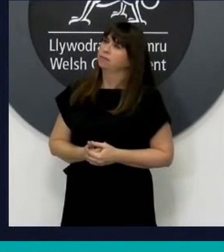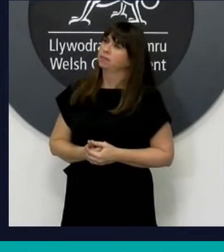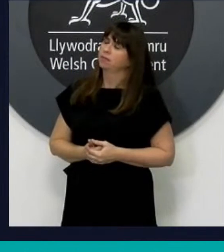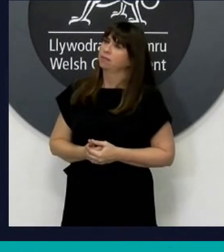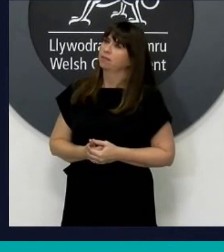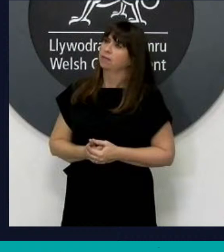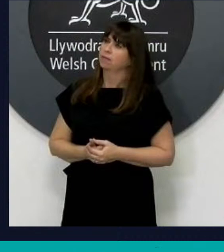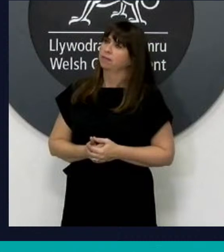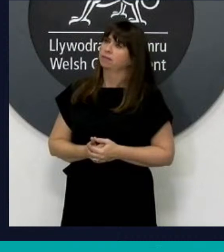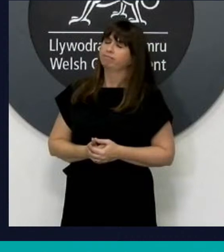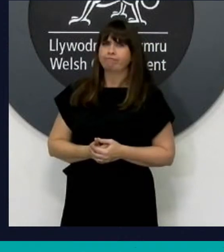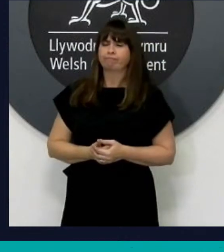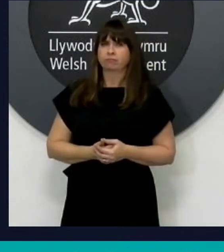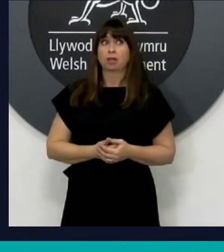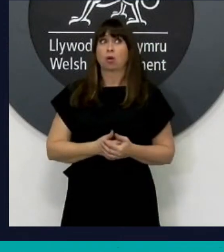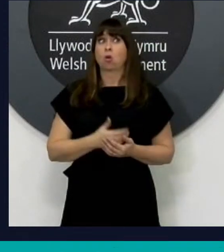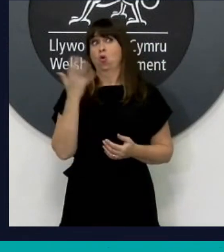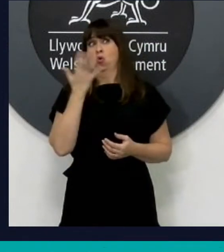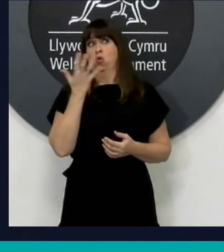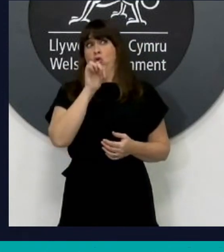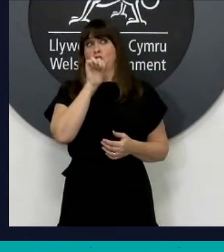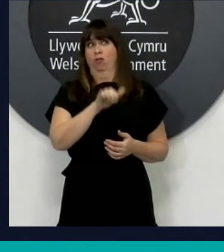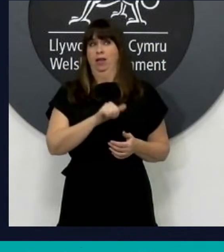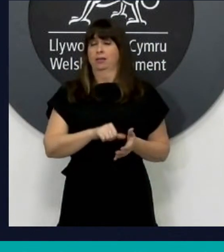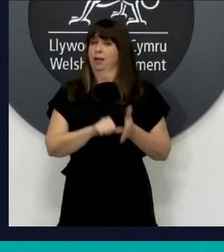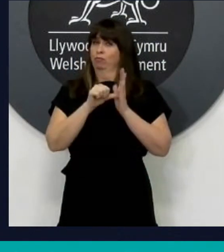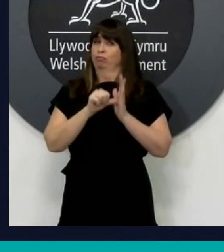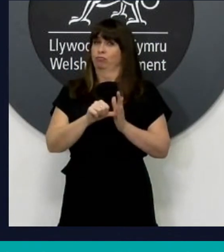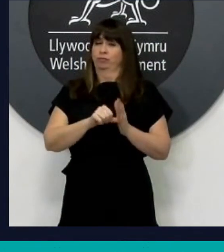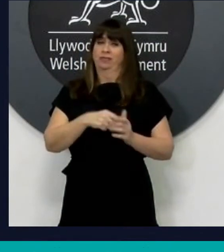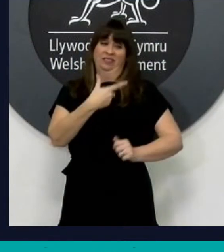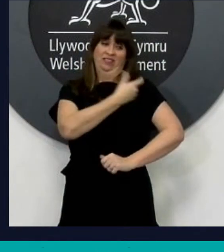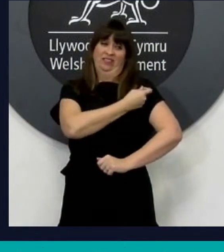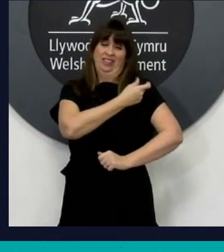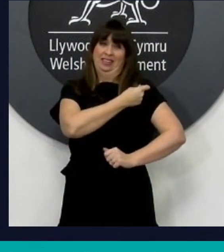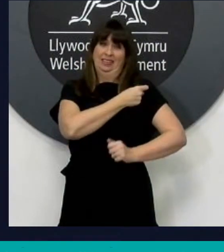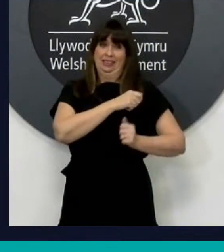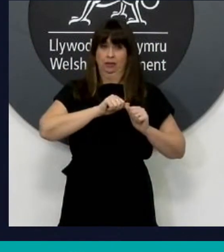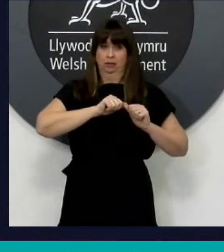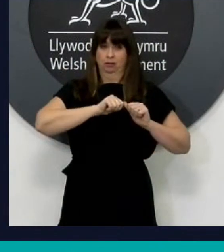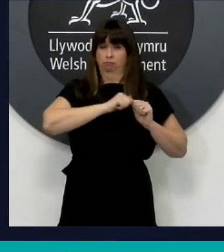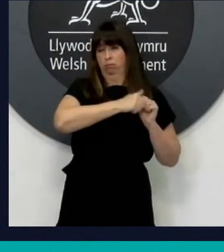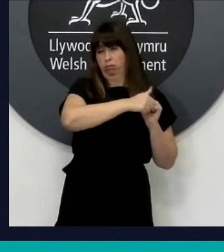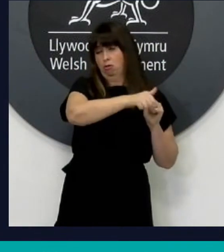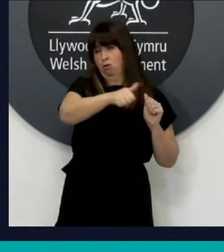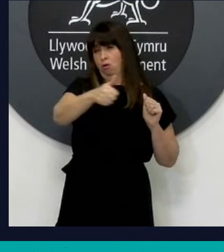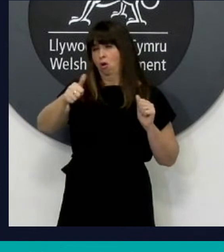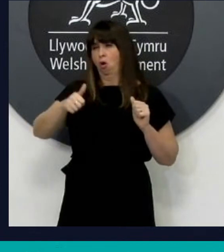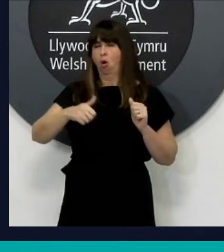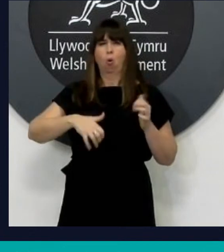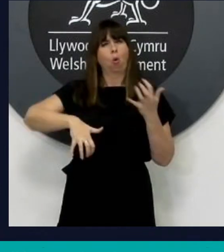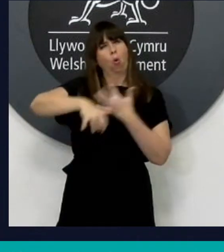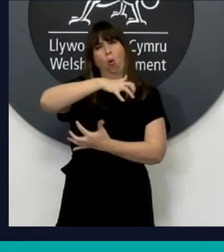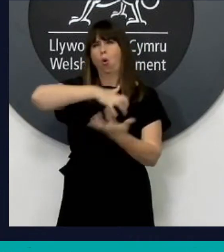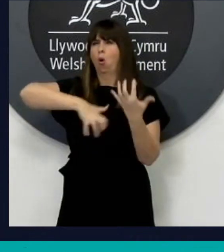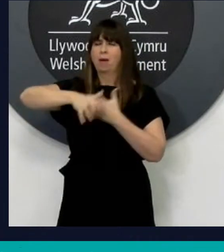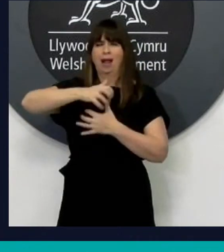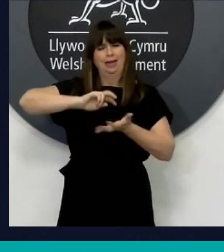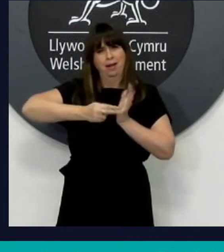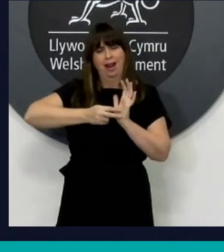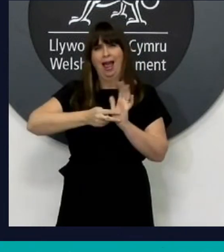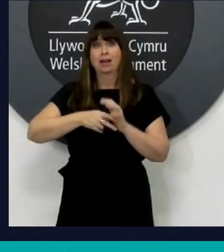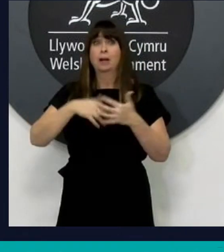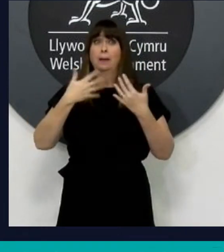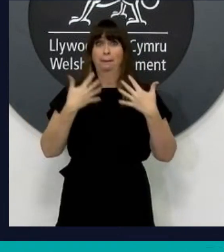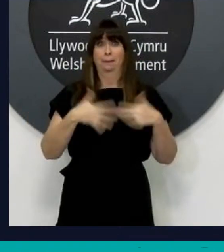yes, I mean, it's an incredible challenge. Our programme is a huge and complex programme. Many people's invitation